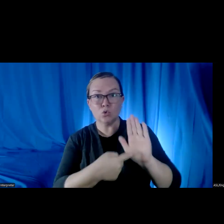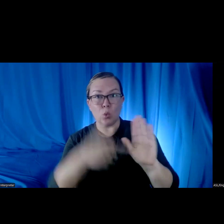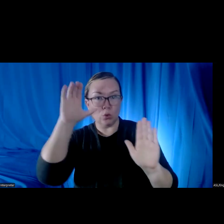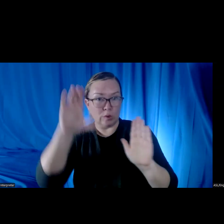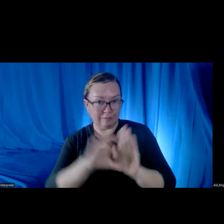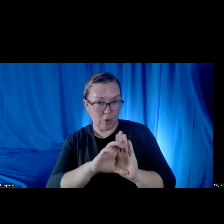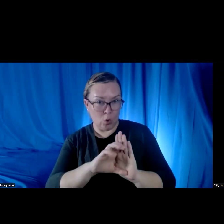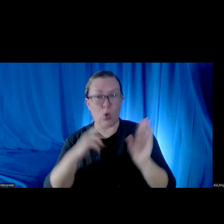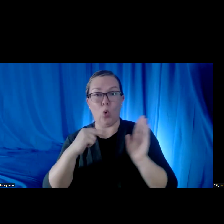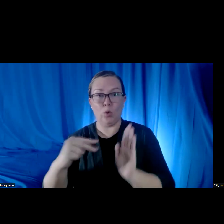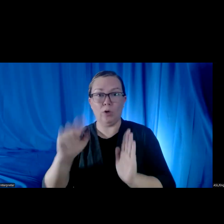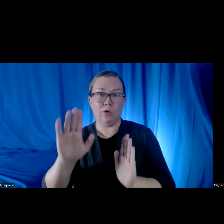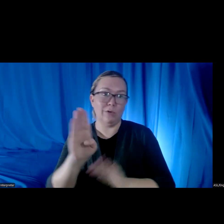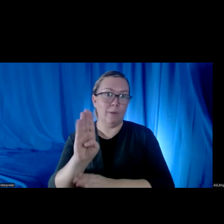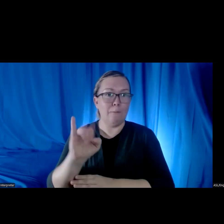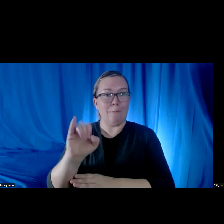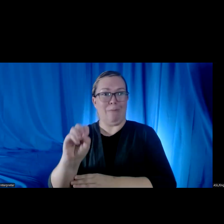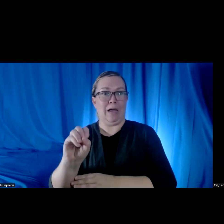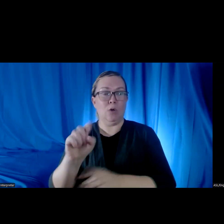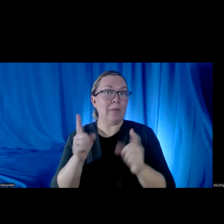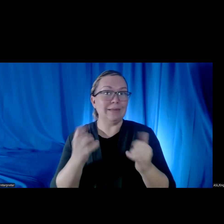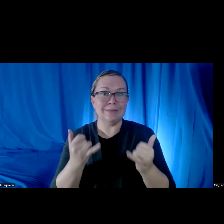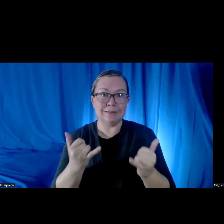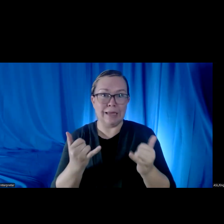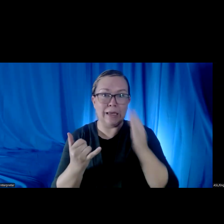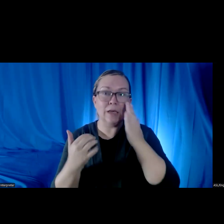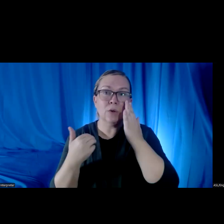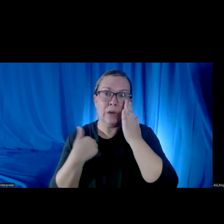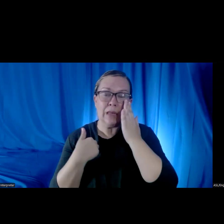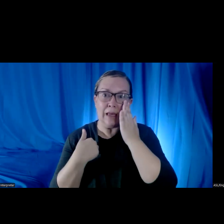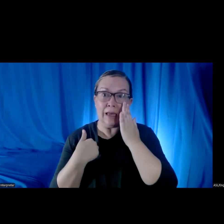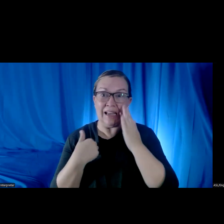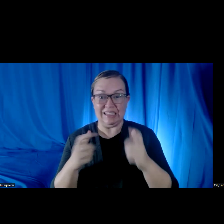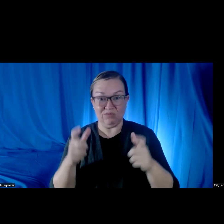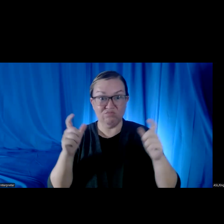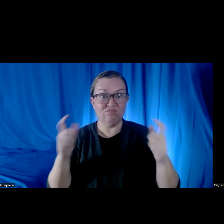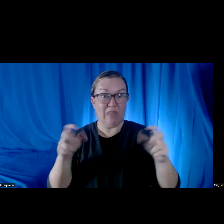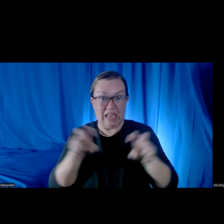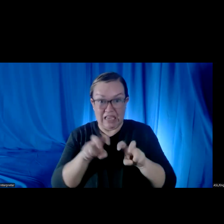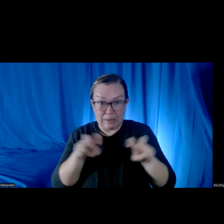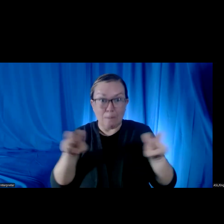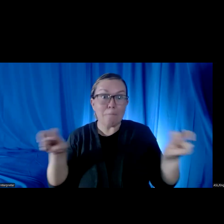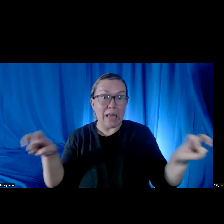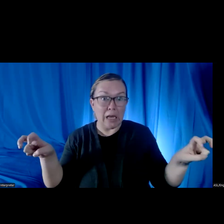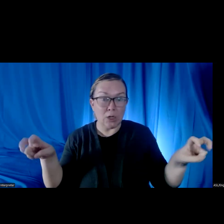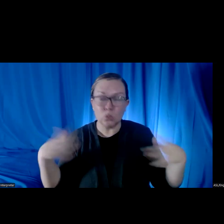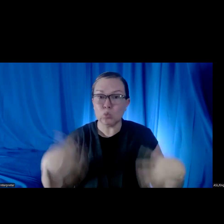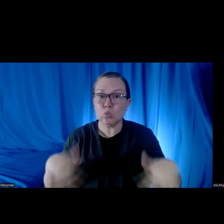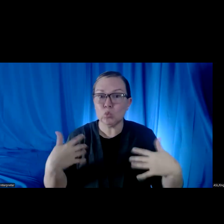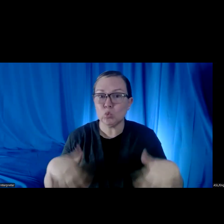and reading their bios. But today we have a large panel. And so